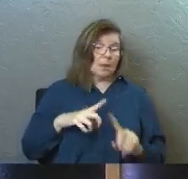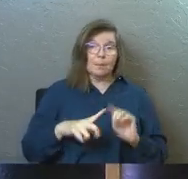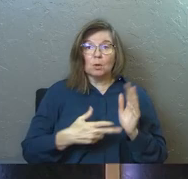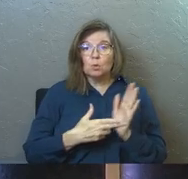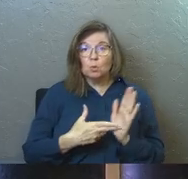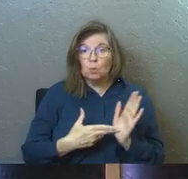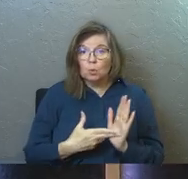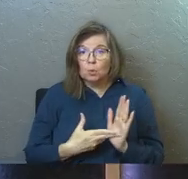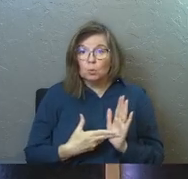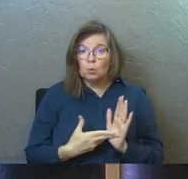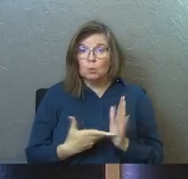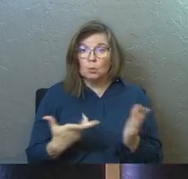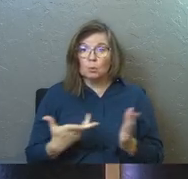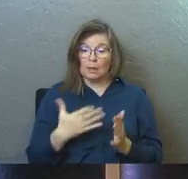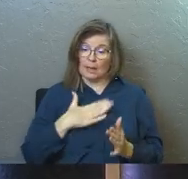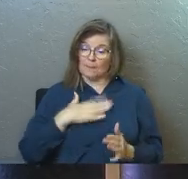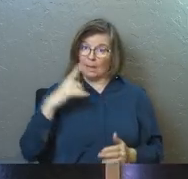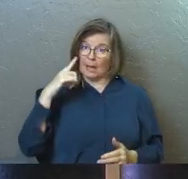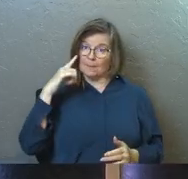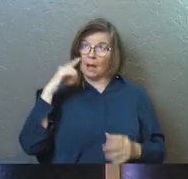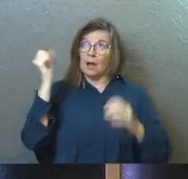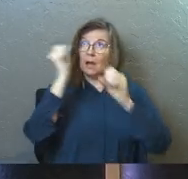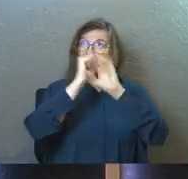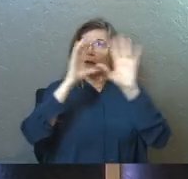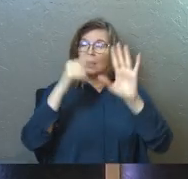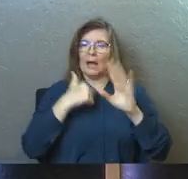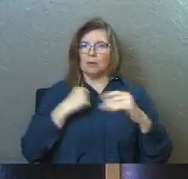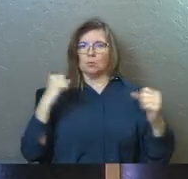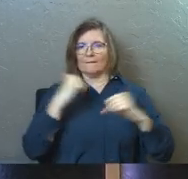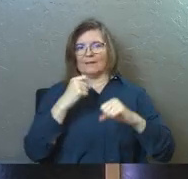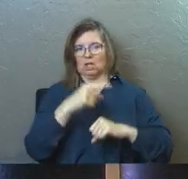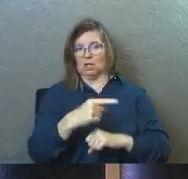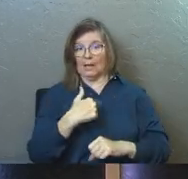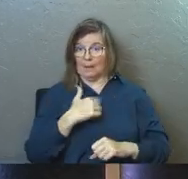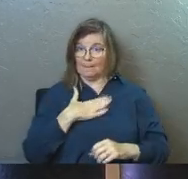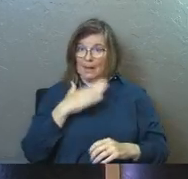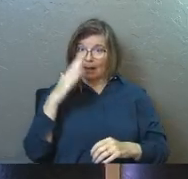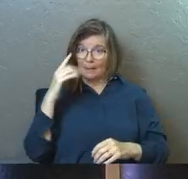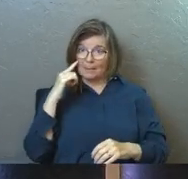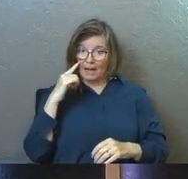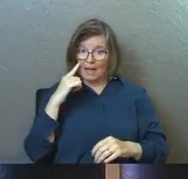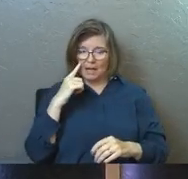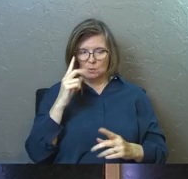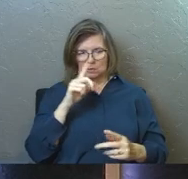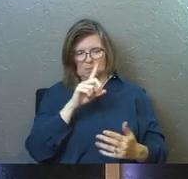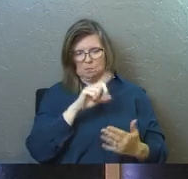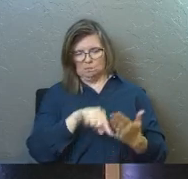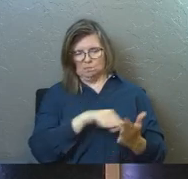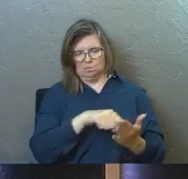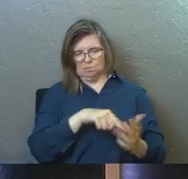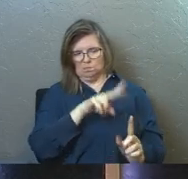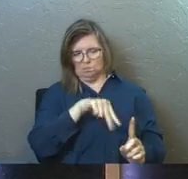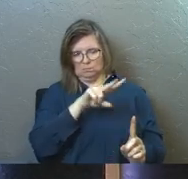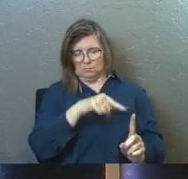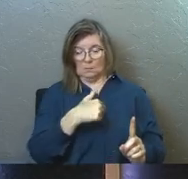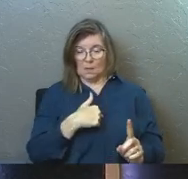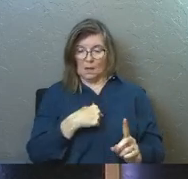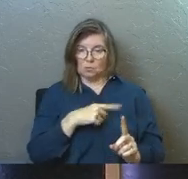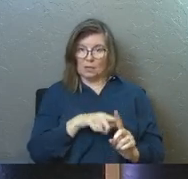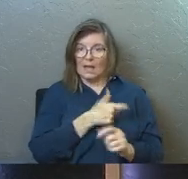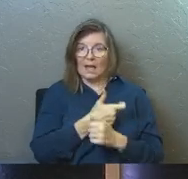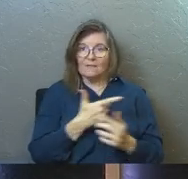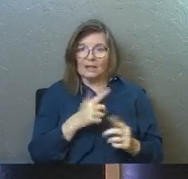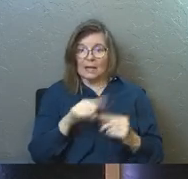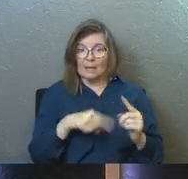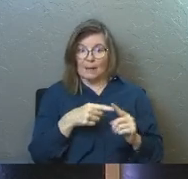But the truth is, in my mind, I was fighting her. In my mind, I was putting her down. In my mind, I was